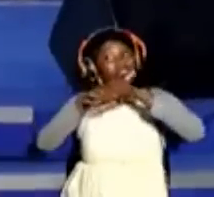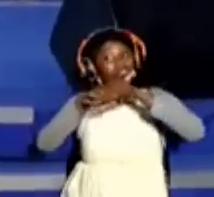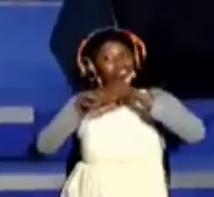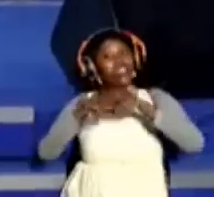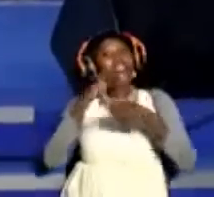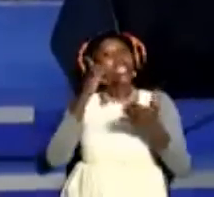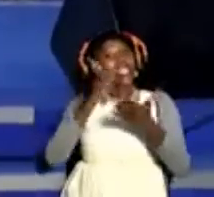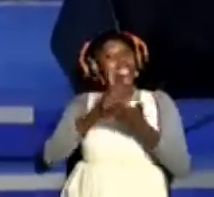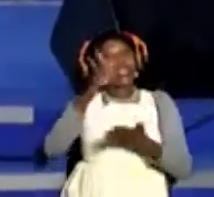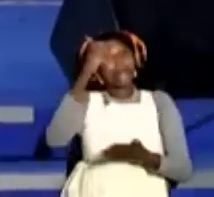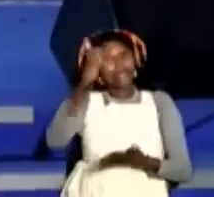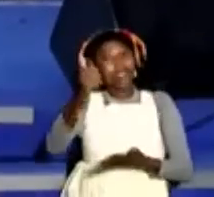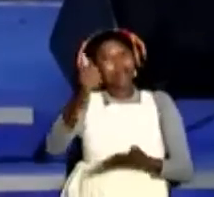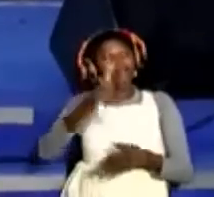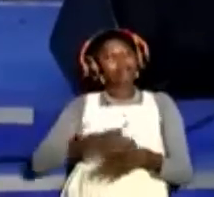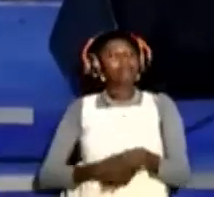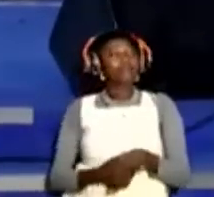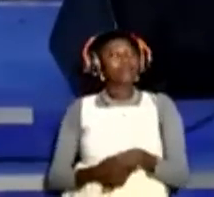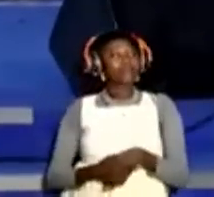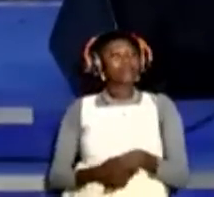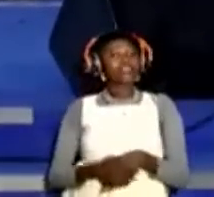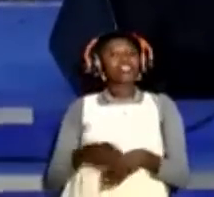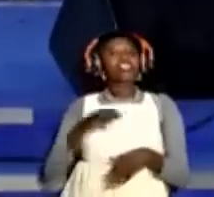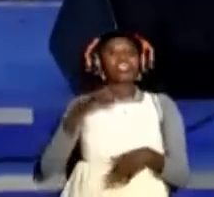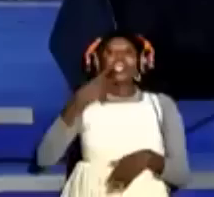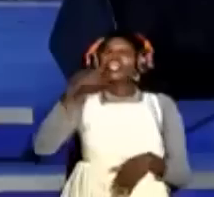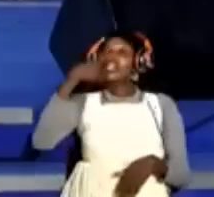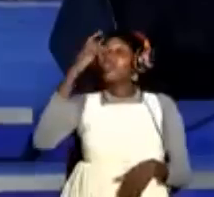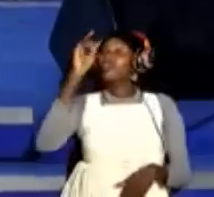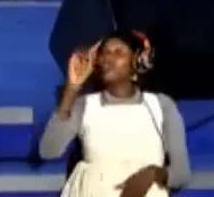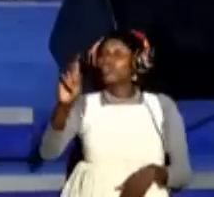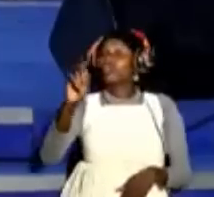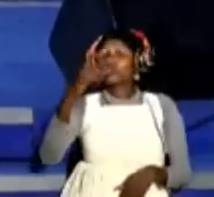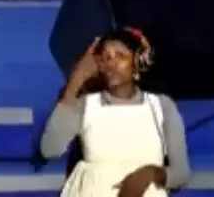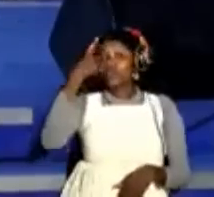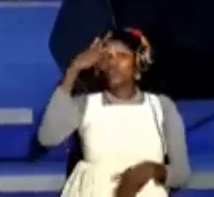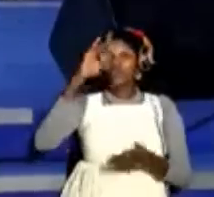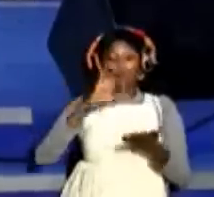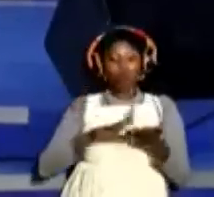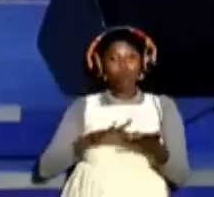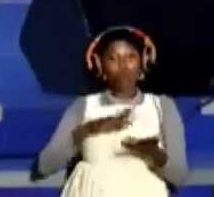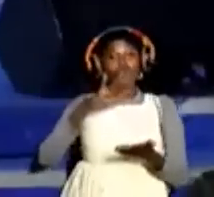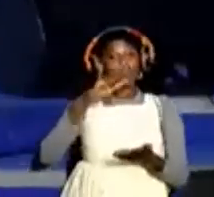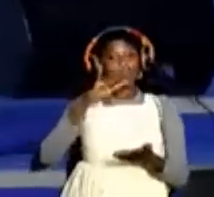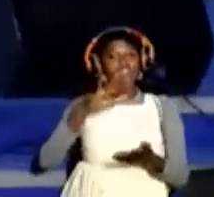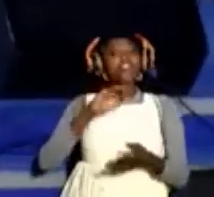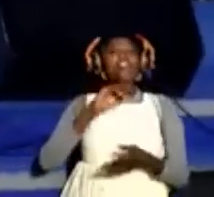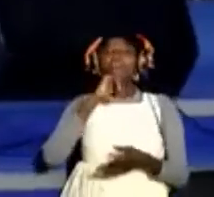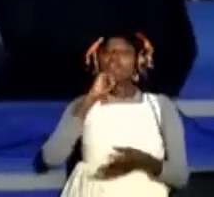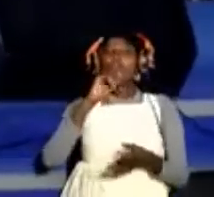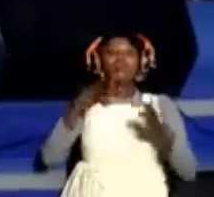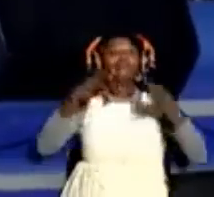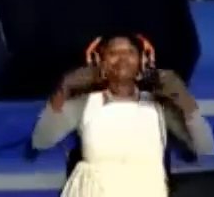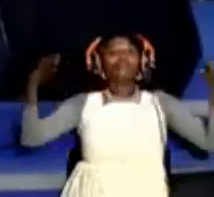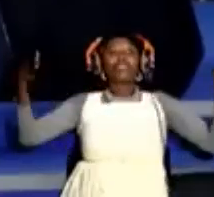Amen. Instructions for glory. is not